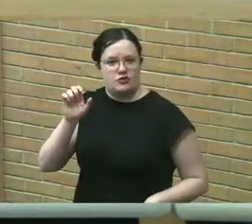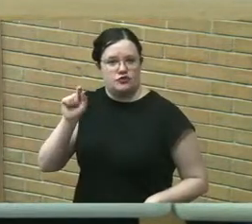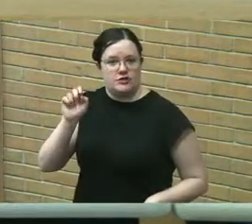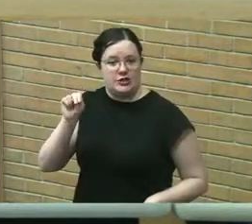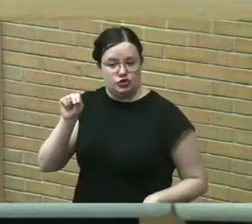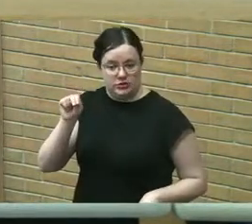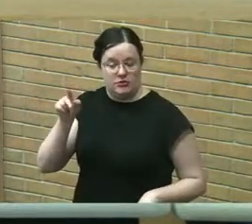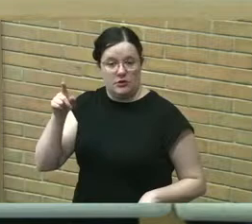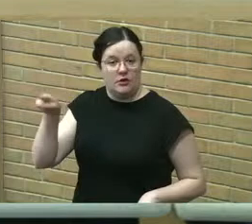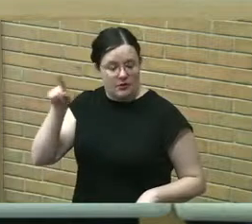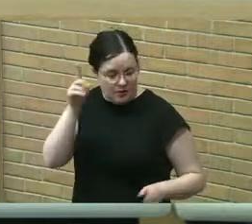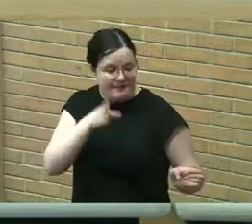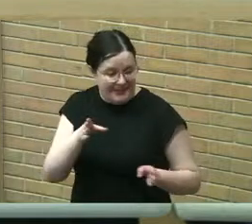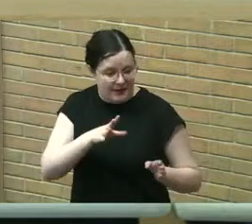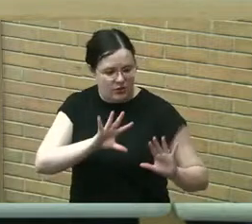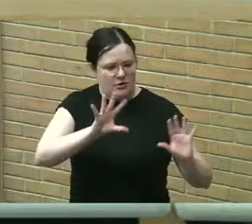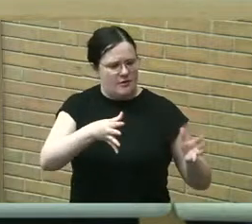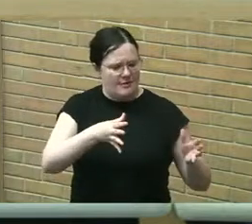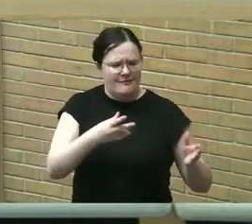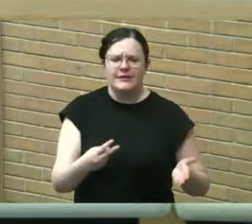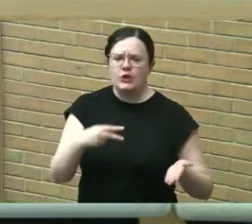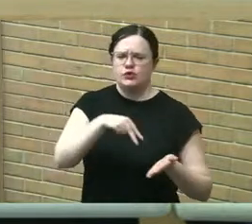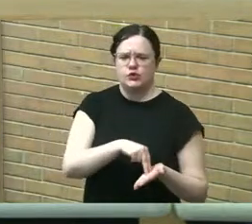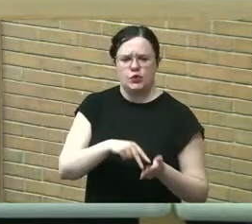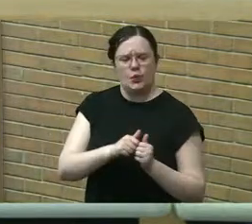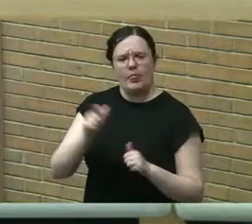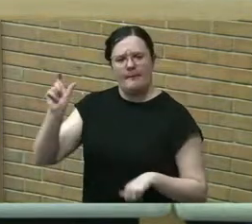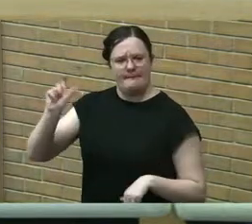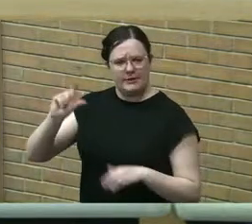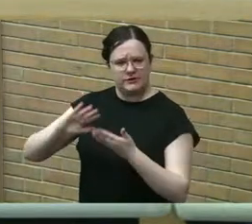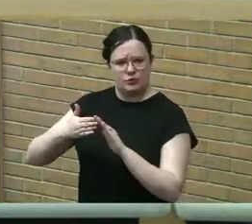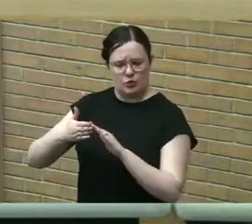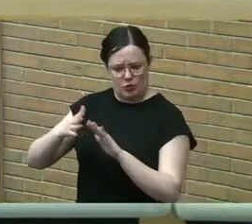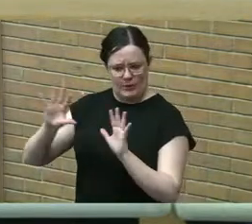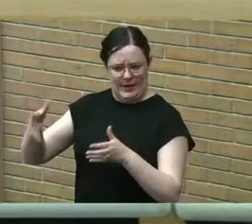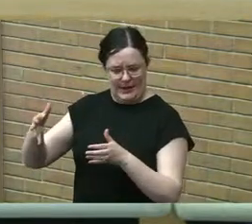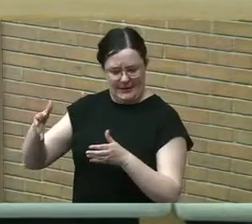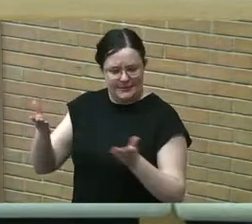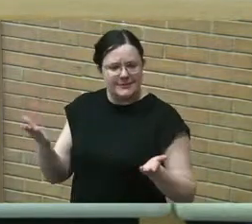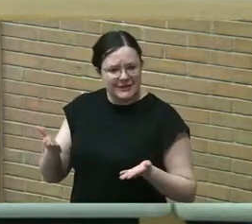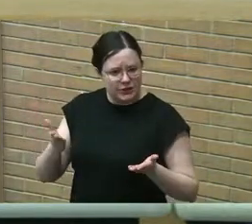the Muslim community here in Rochester, in Brighton,